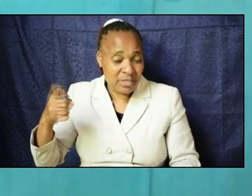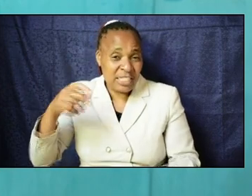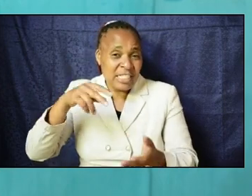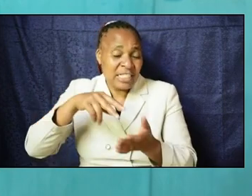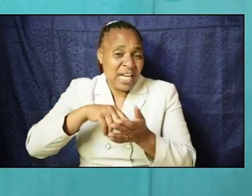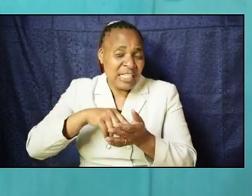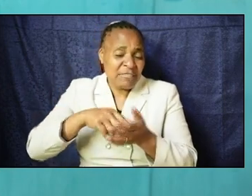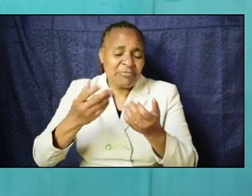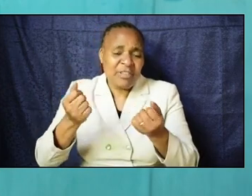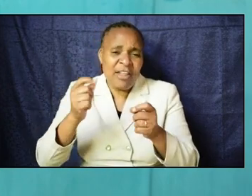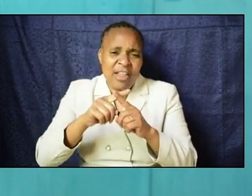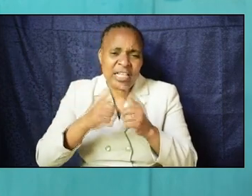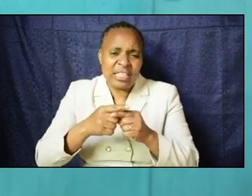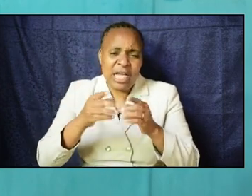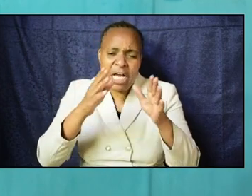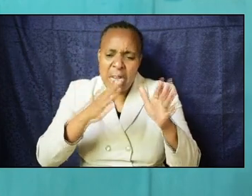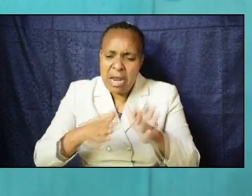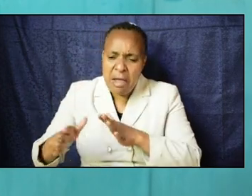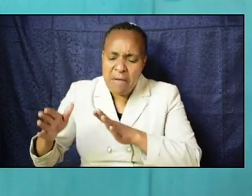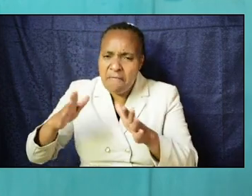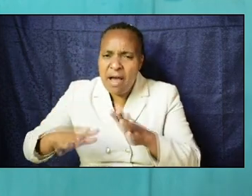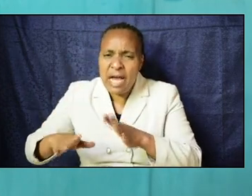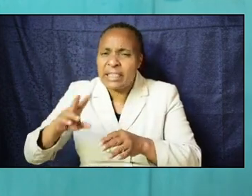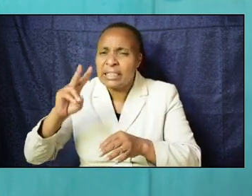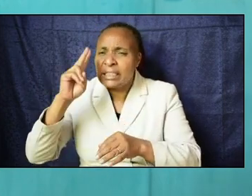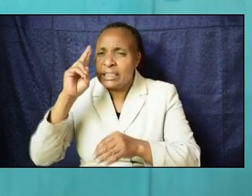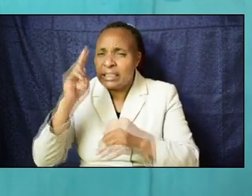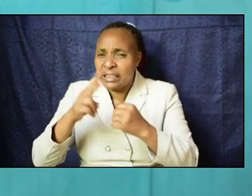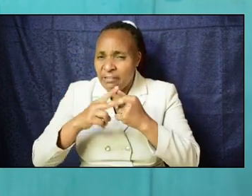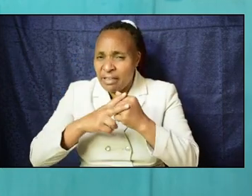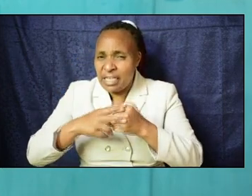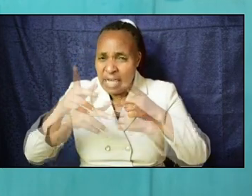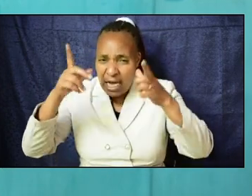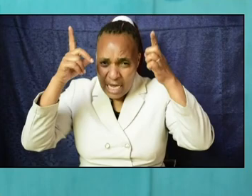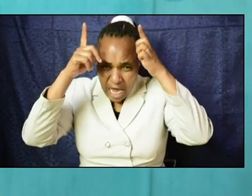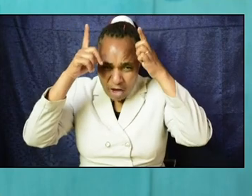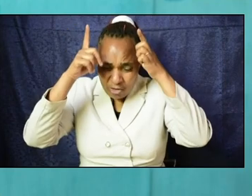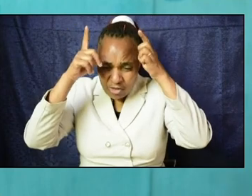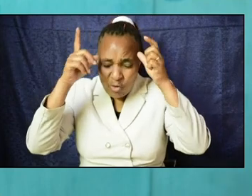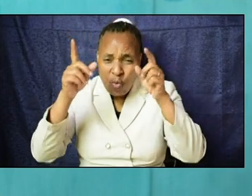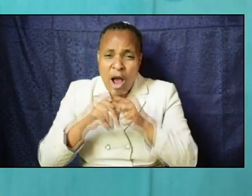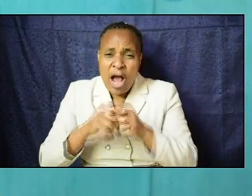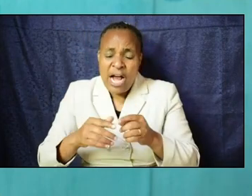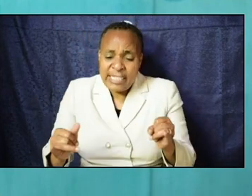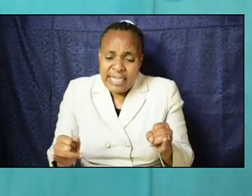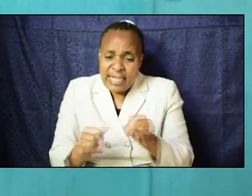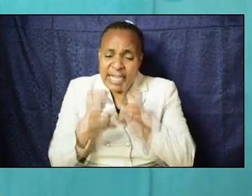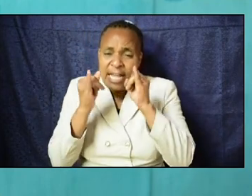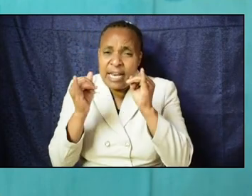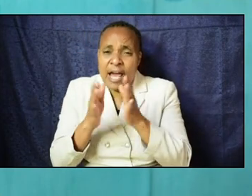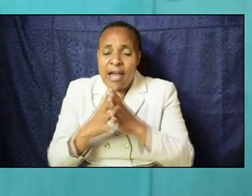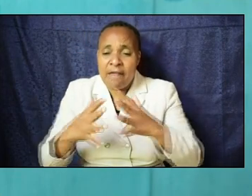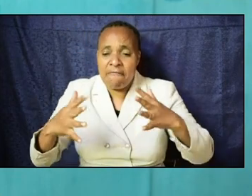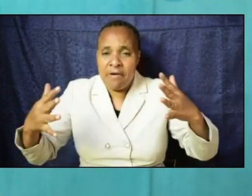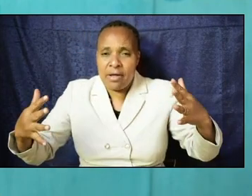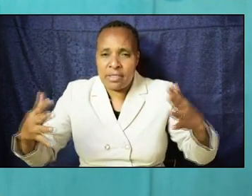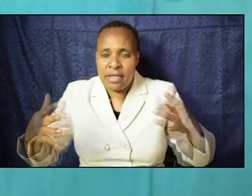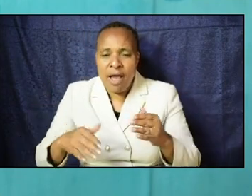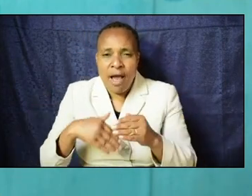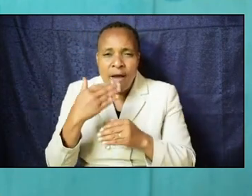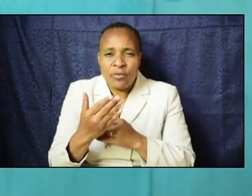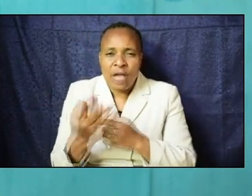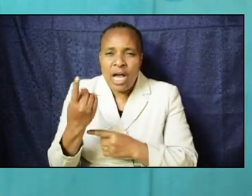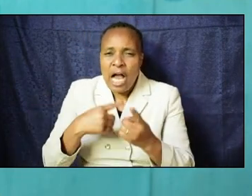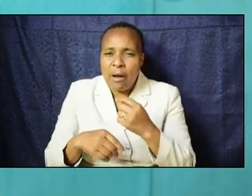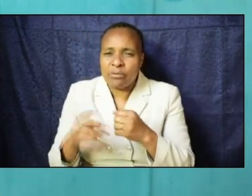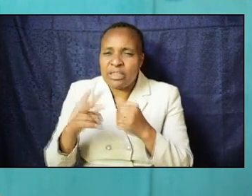Nile, and seven cows came up from the river, sleek and fat. Now, after them came